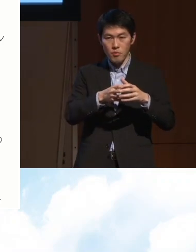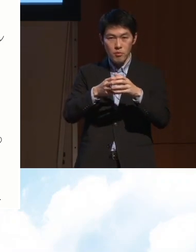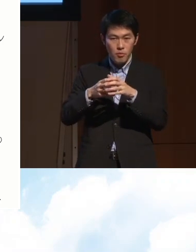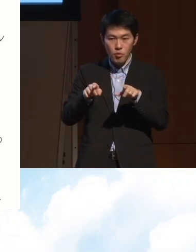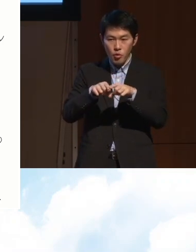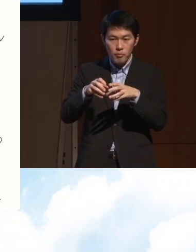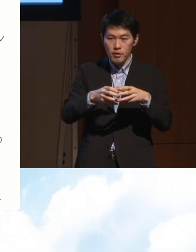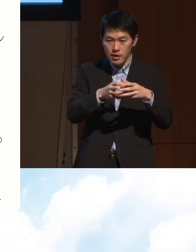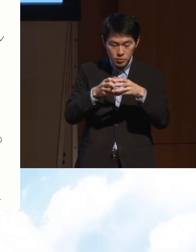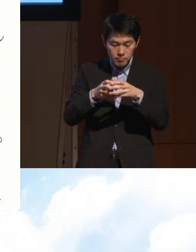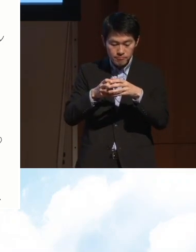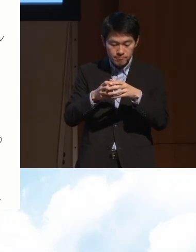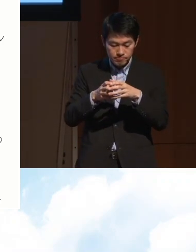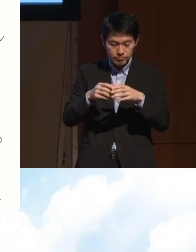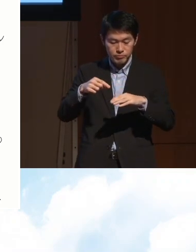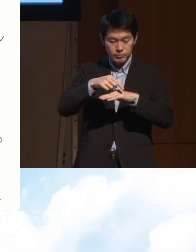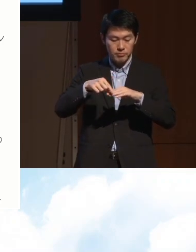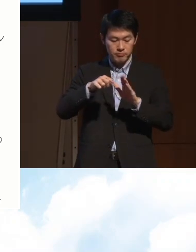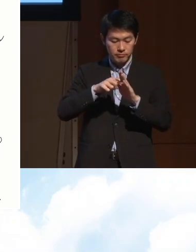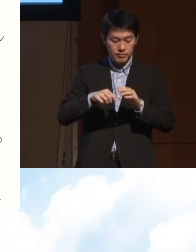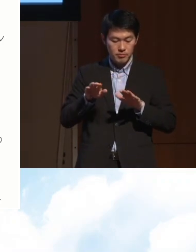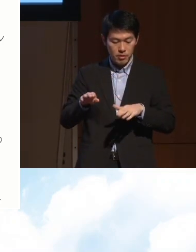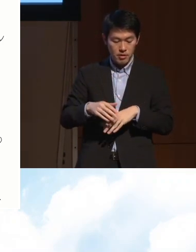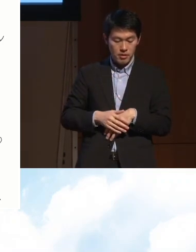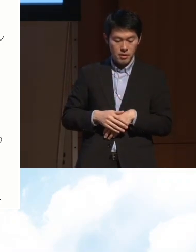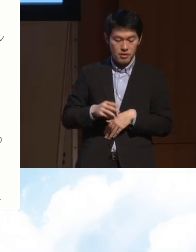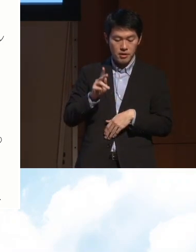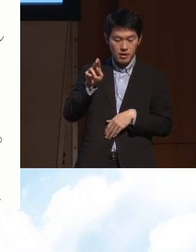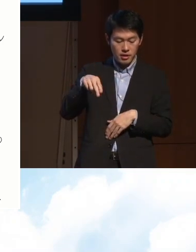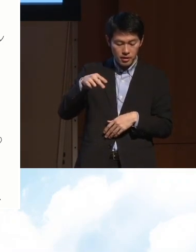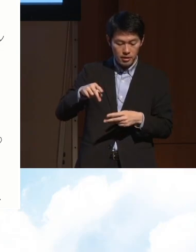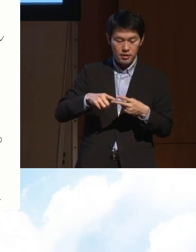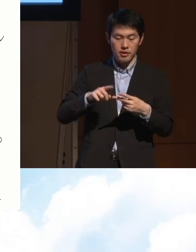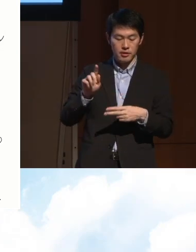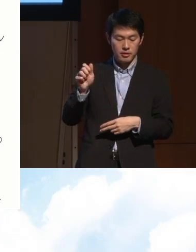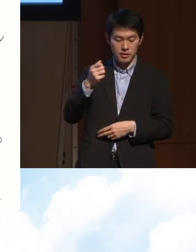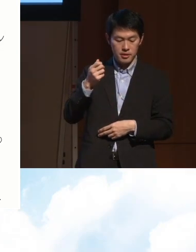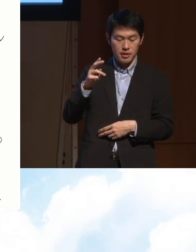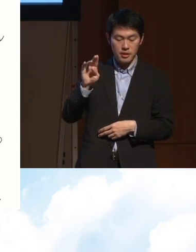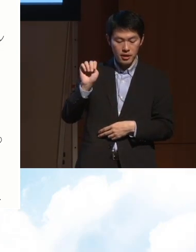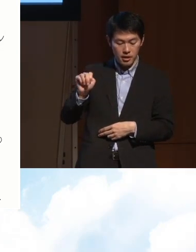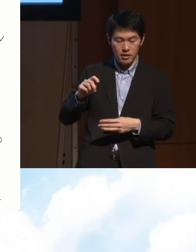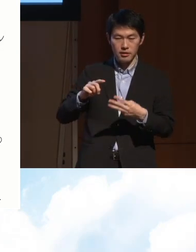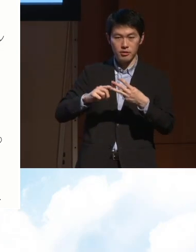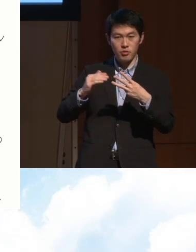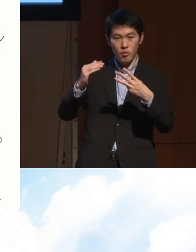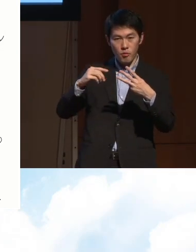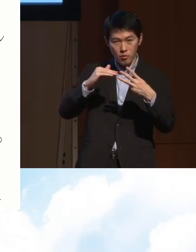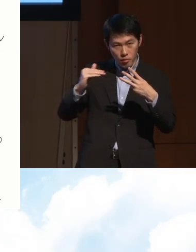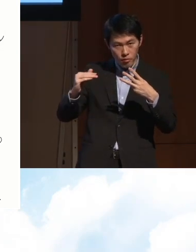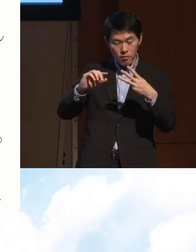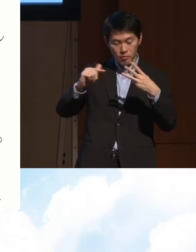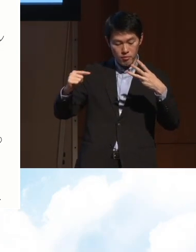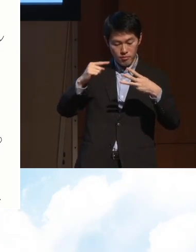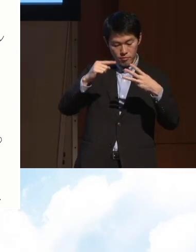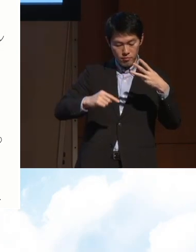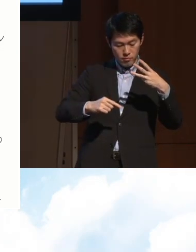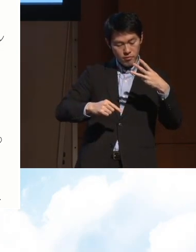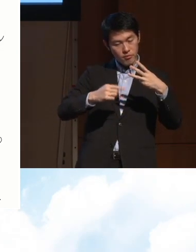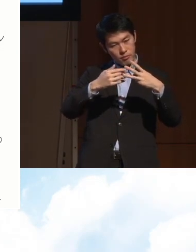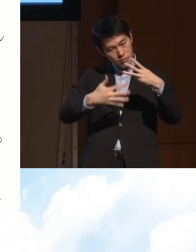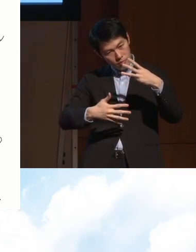DR Congo, and so on for capacity strengthening and then R&D.